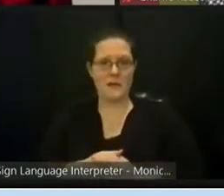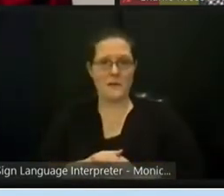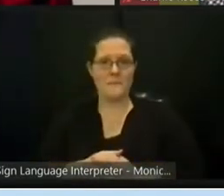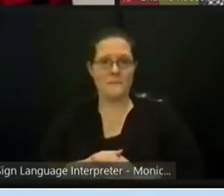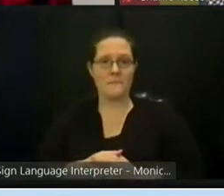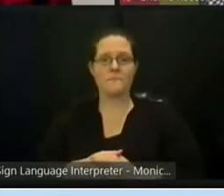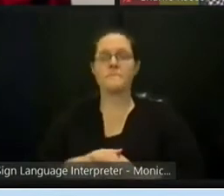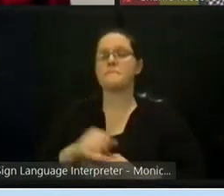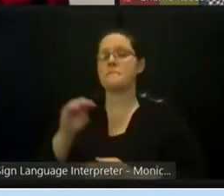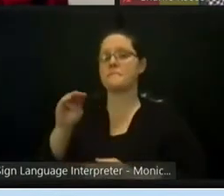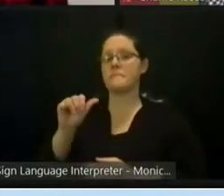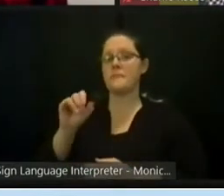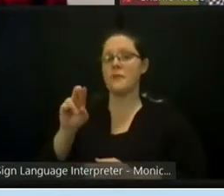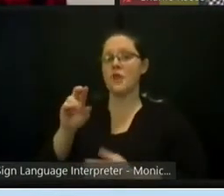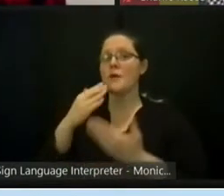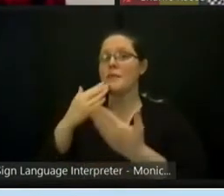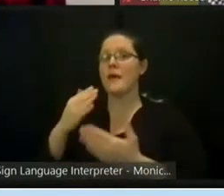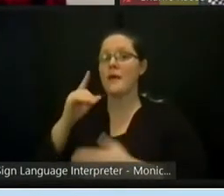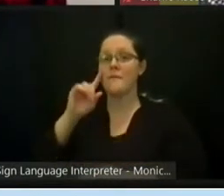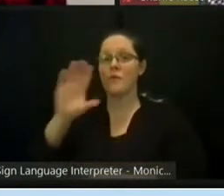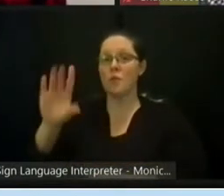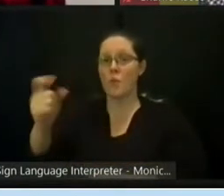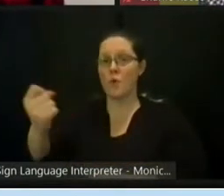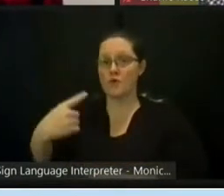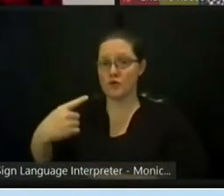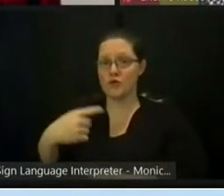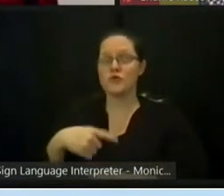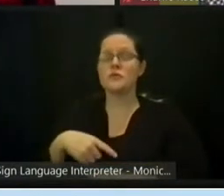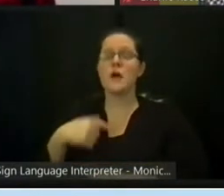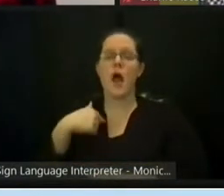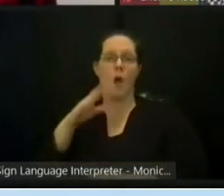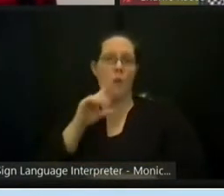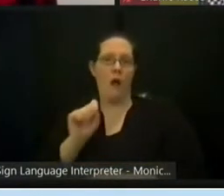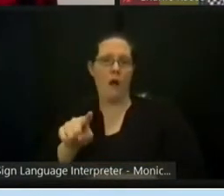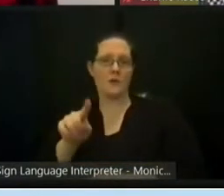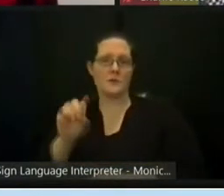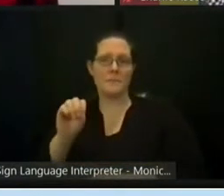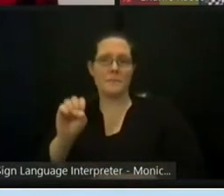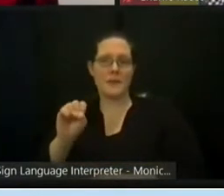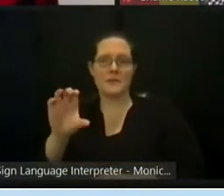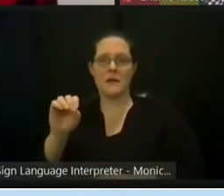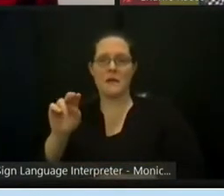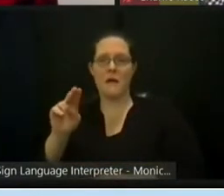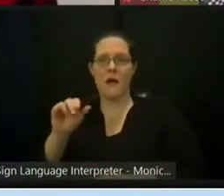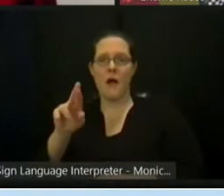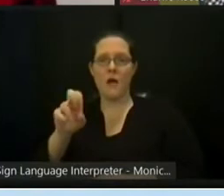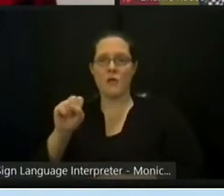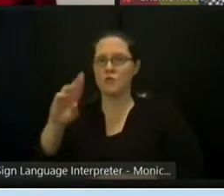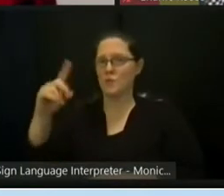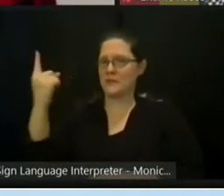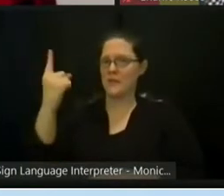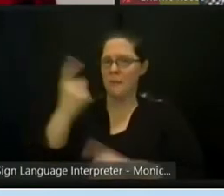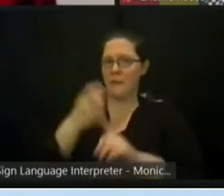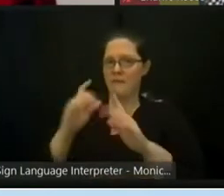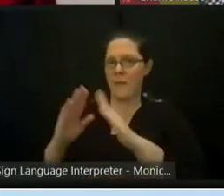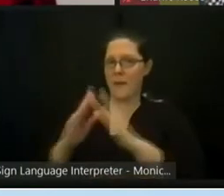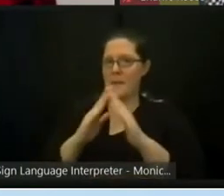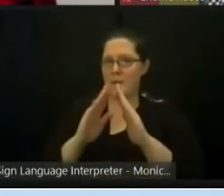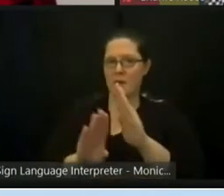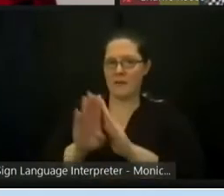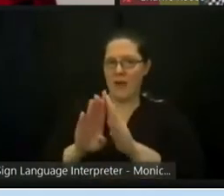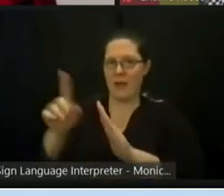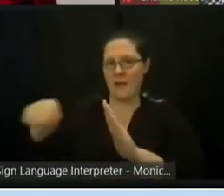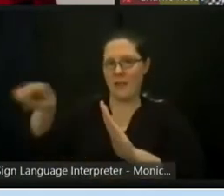Thank you for that question, Ms. Faison. I will ask Ms. Conyers or someone else from Community Development to please respond to